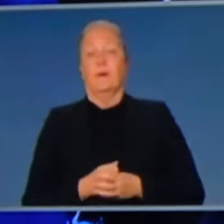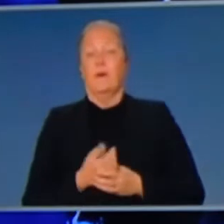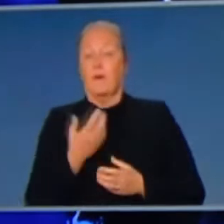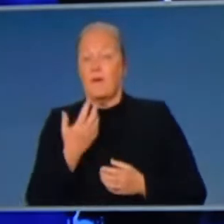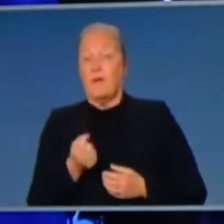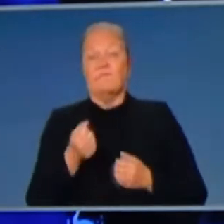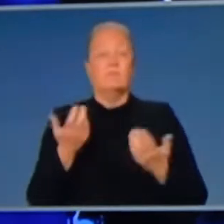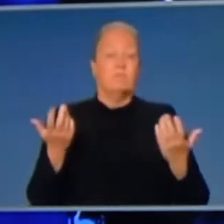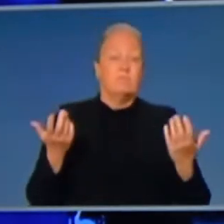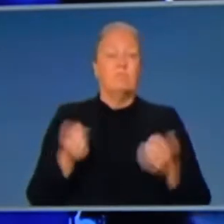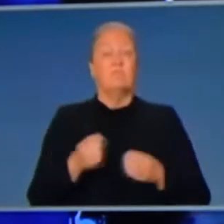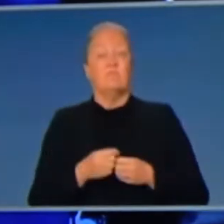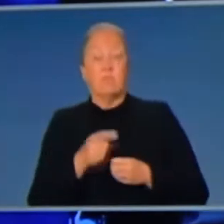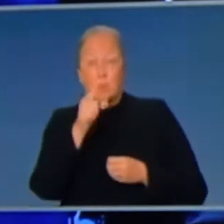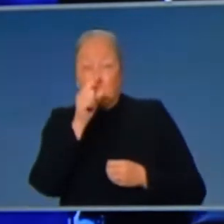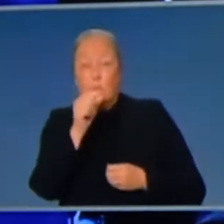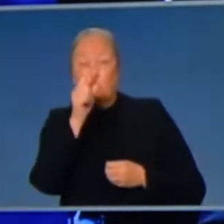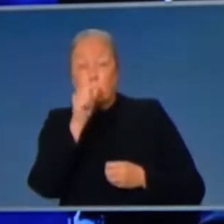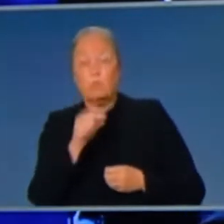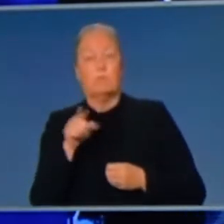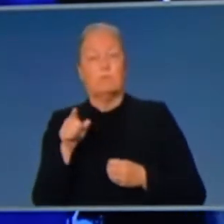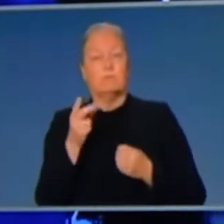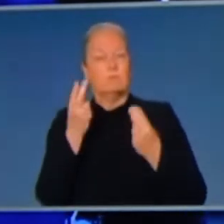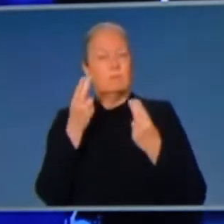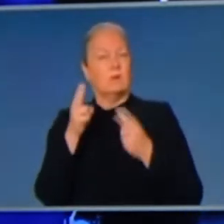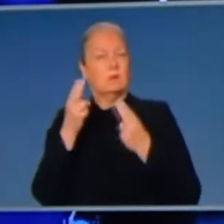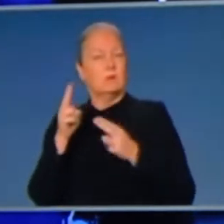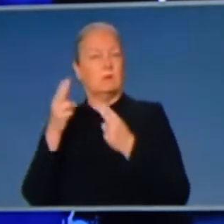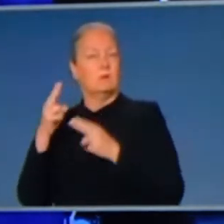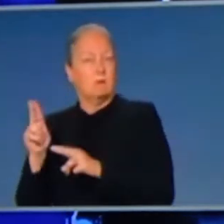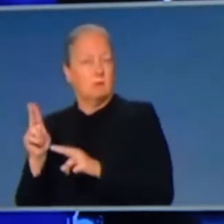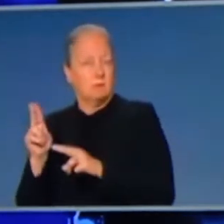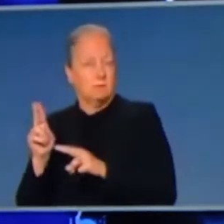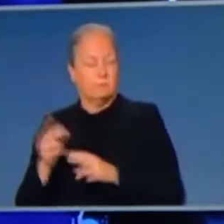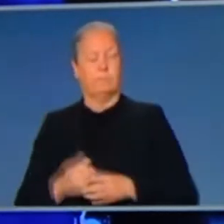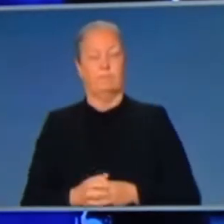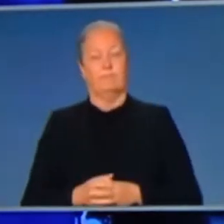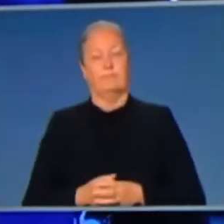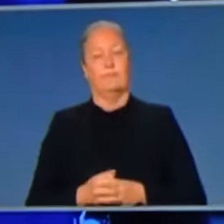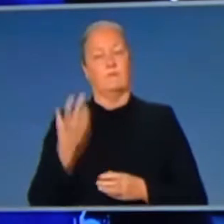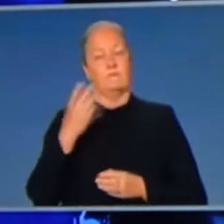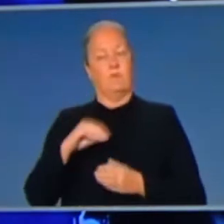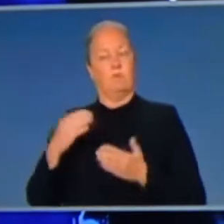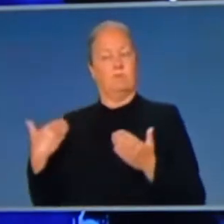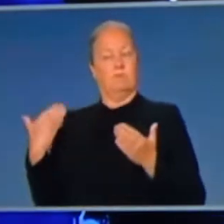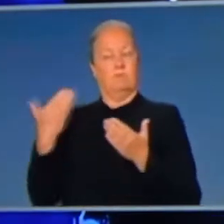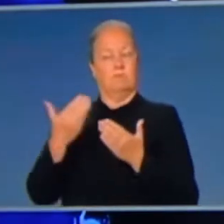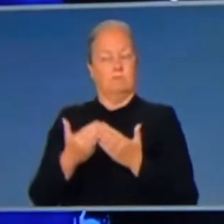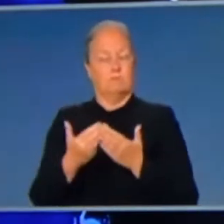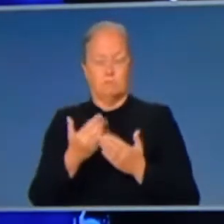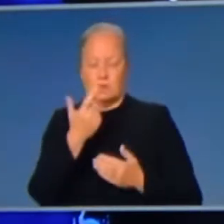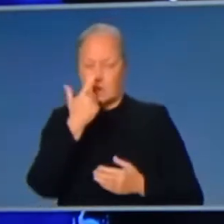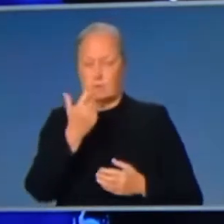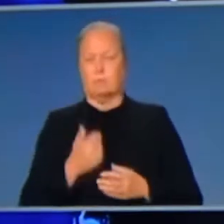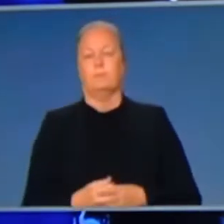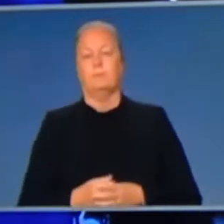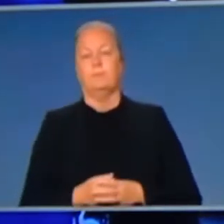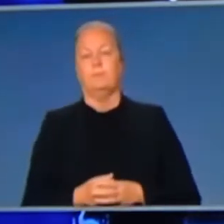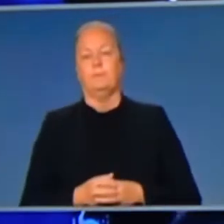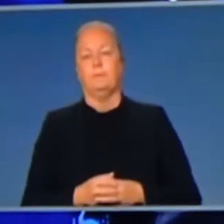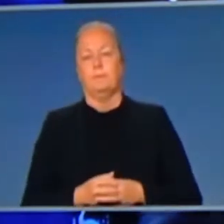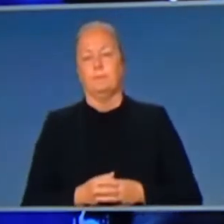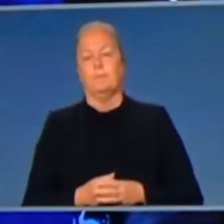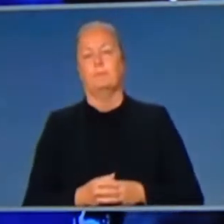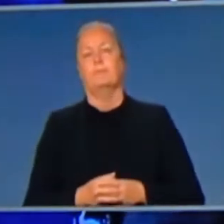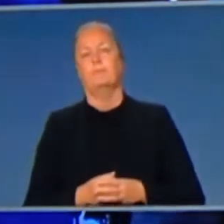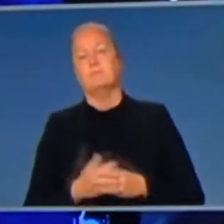fatalities that could have also occurred by this point. The daily growth rate in cases has now fallen